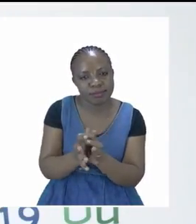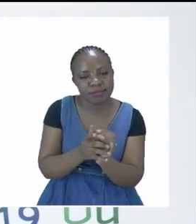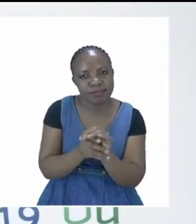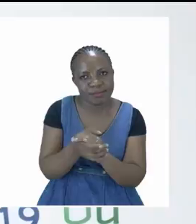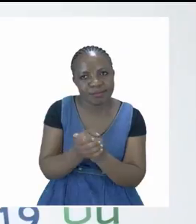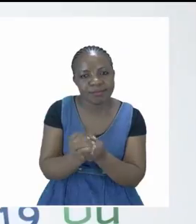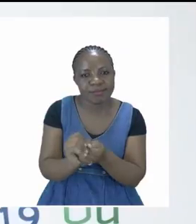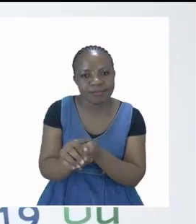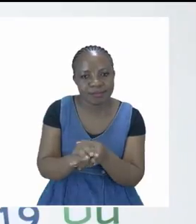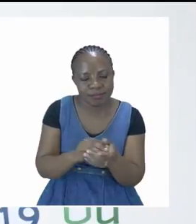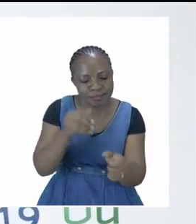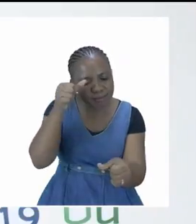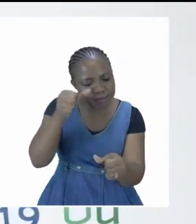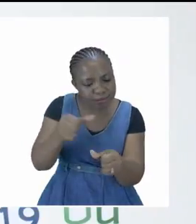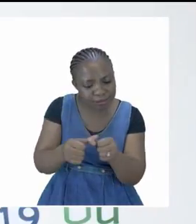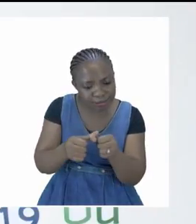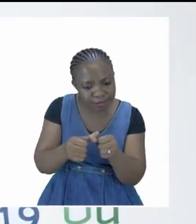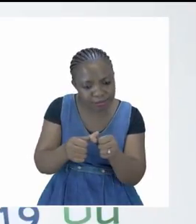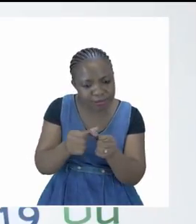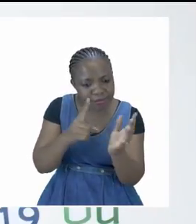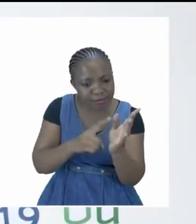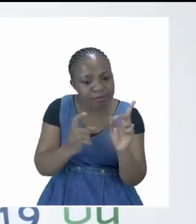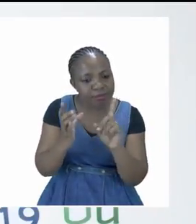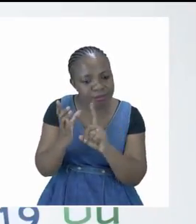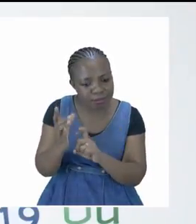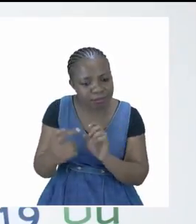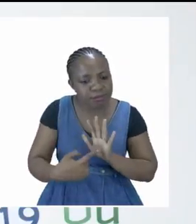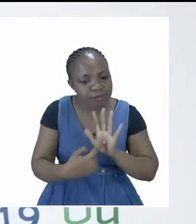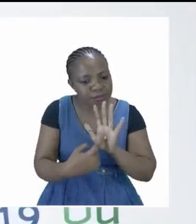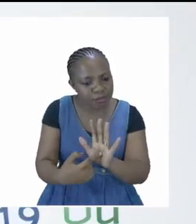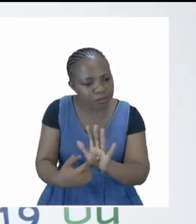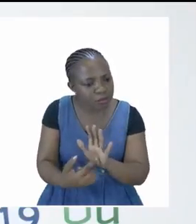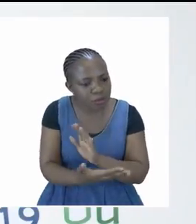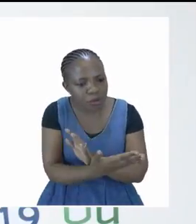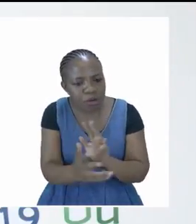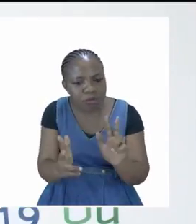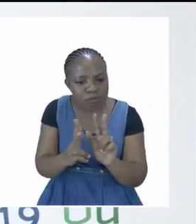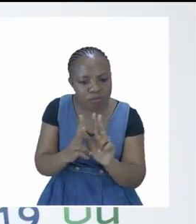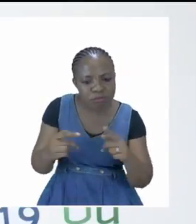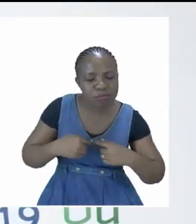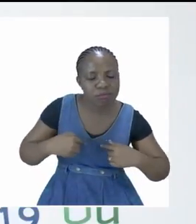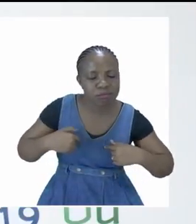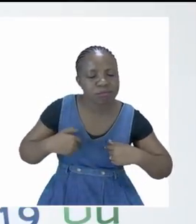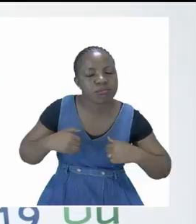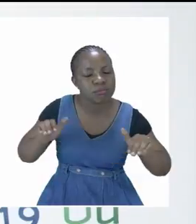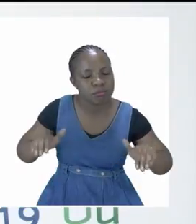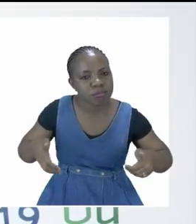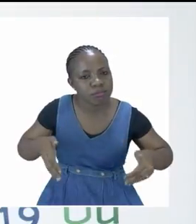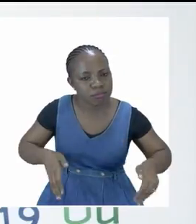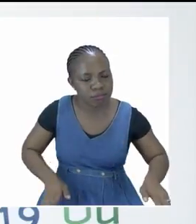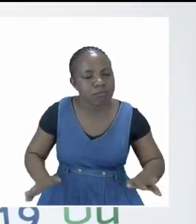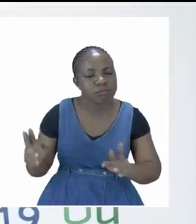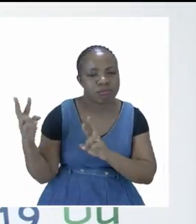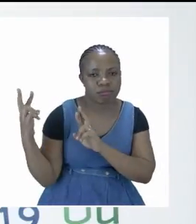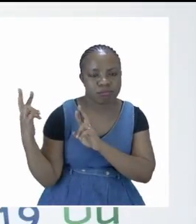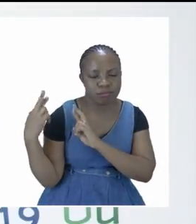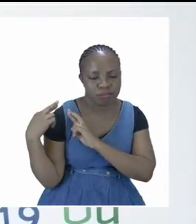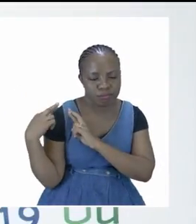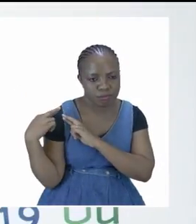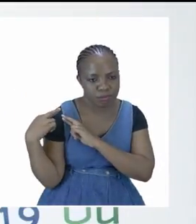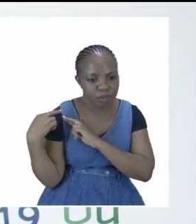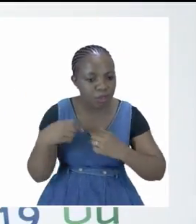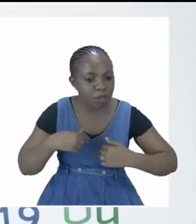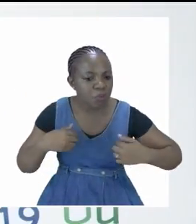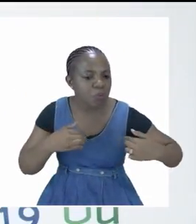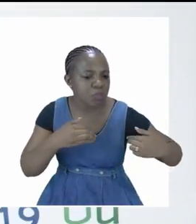sanitizing, we are showing everyone that we are responsible boys and girls and that we care about everyone